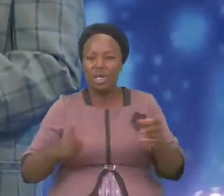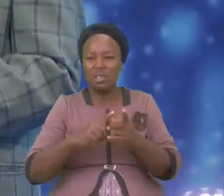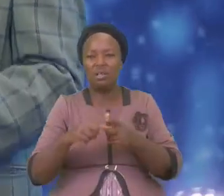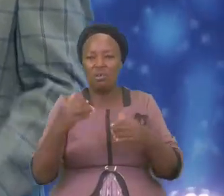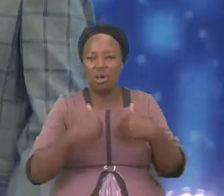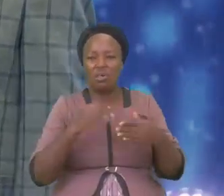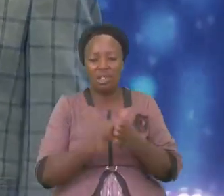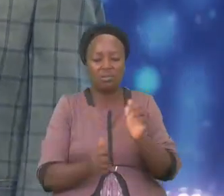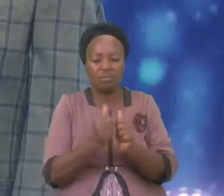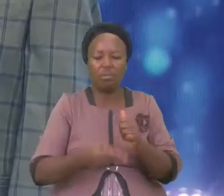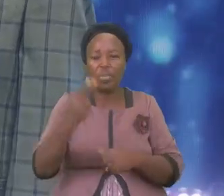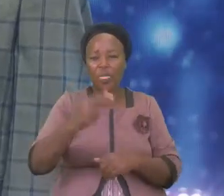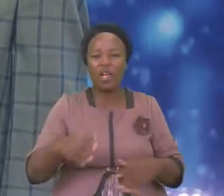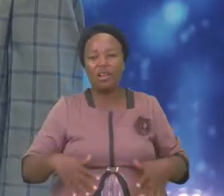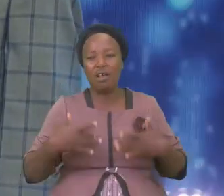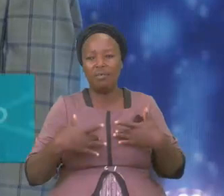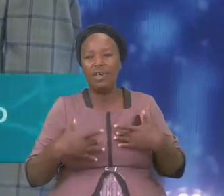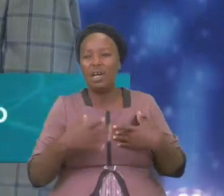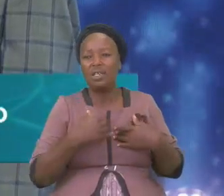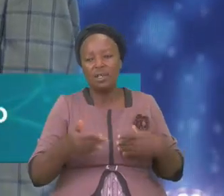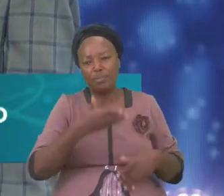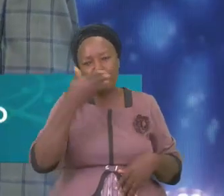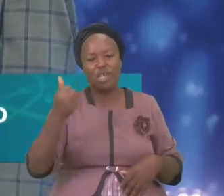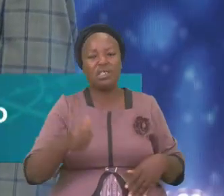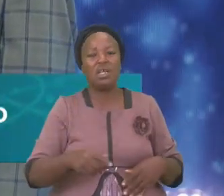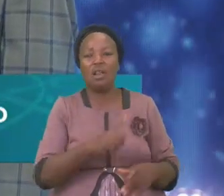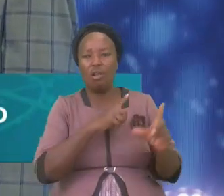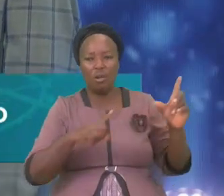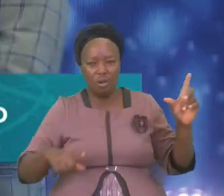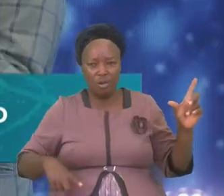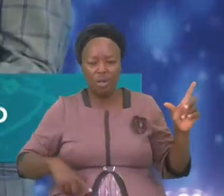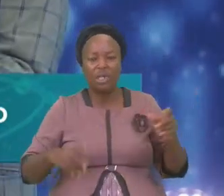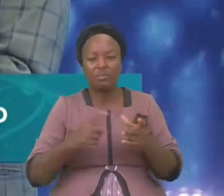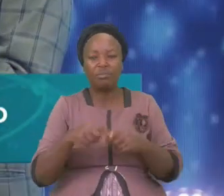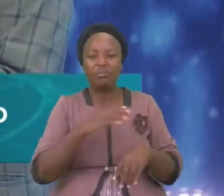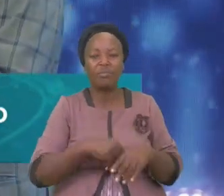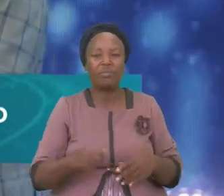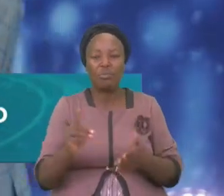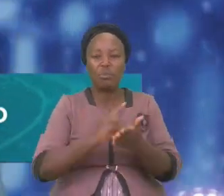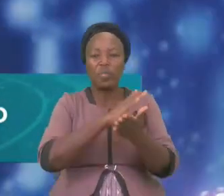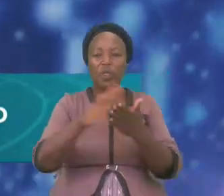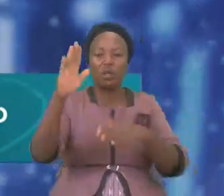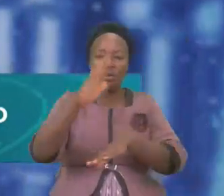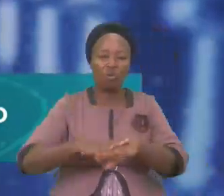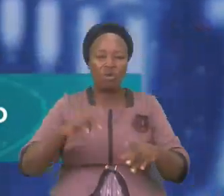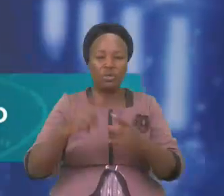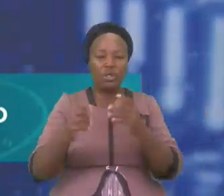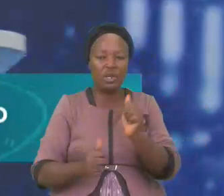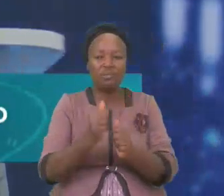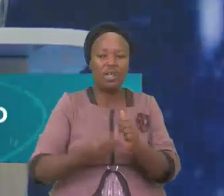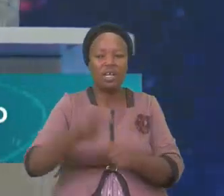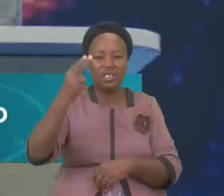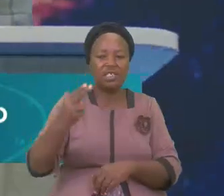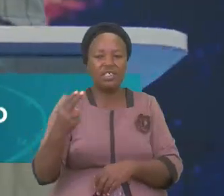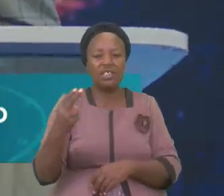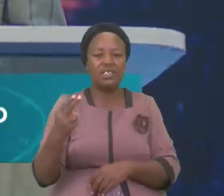call to the highest and brightest life. Divine call to the highest